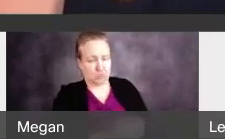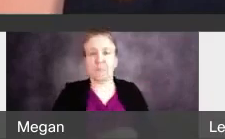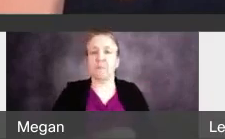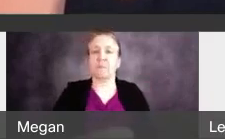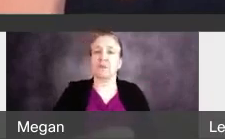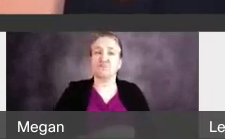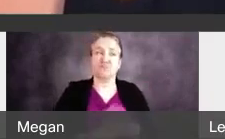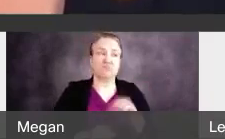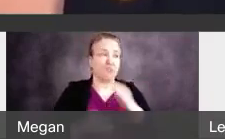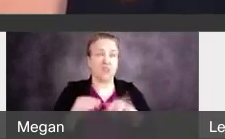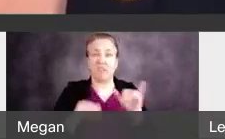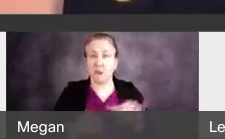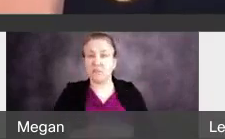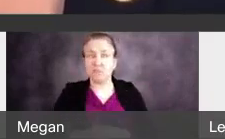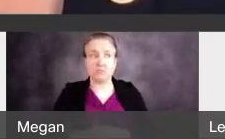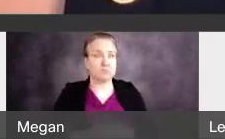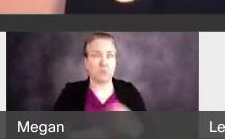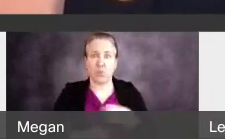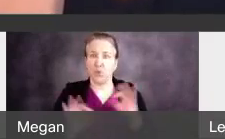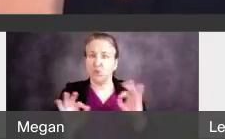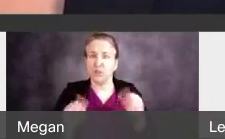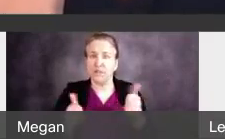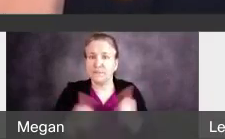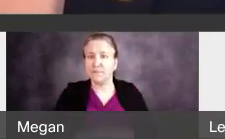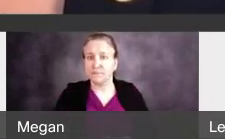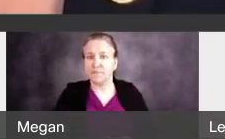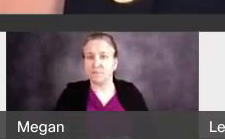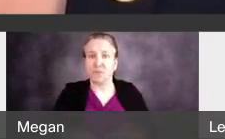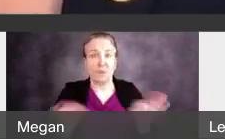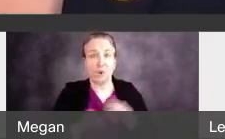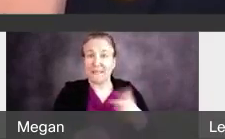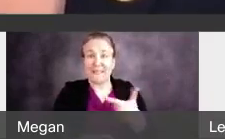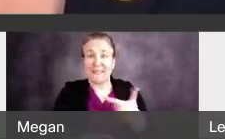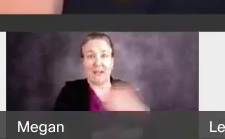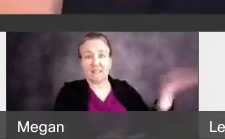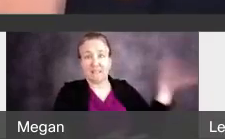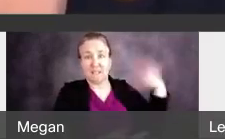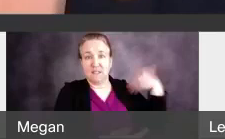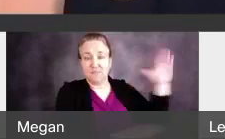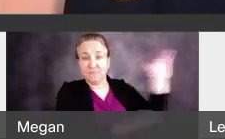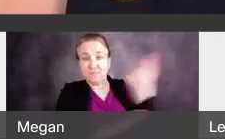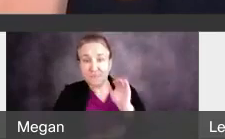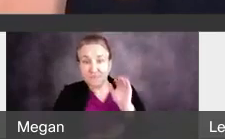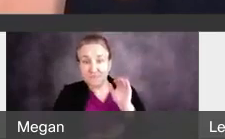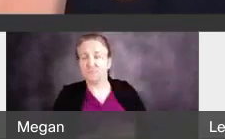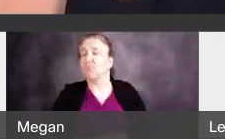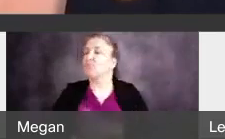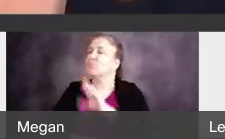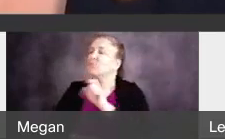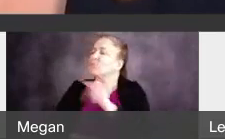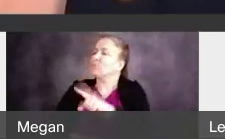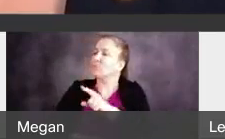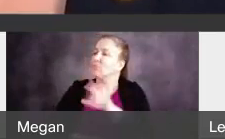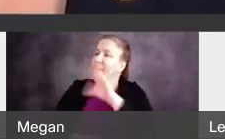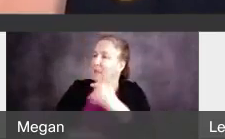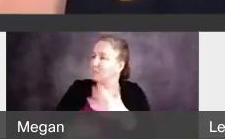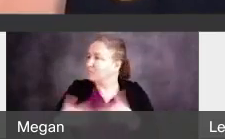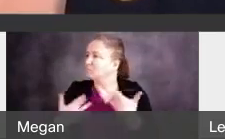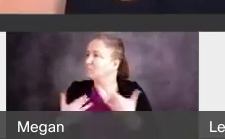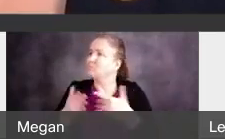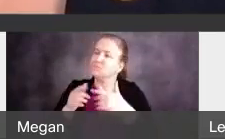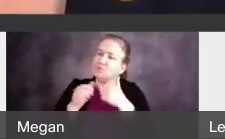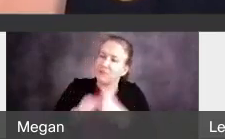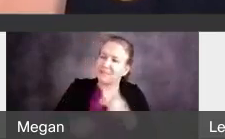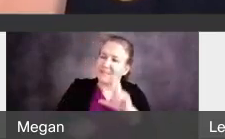other than that, we're in good shape. We just need Okay. vaccine. Okay. And how is the county doing with tracking racial equity